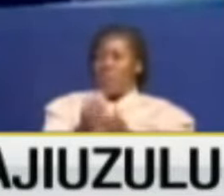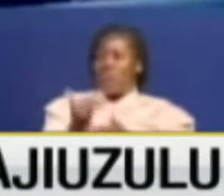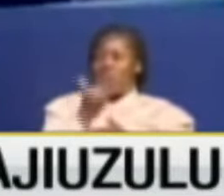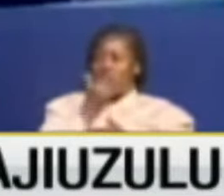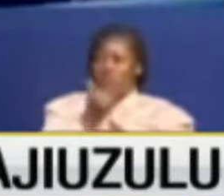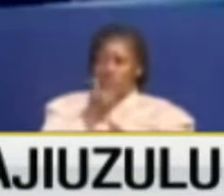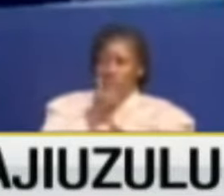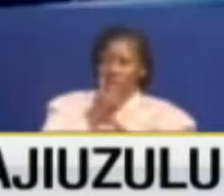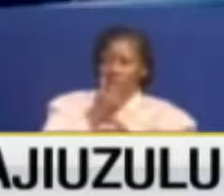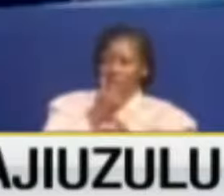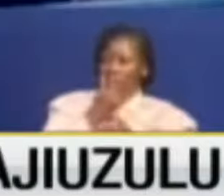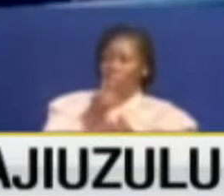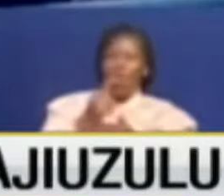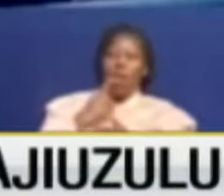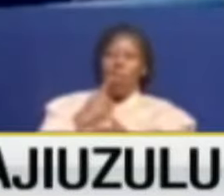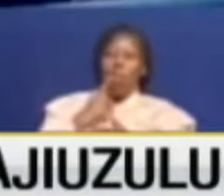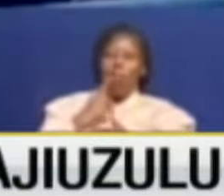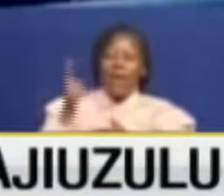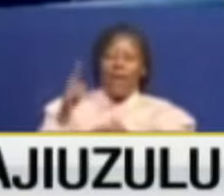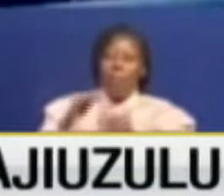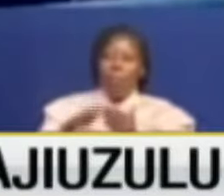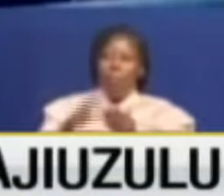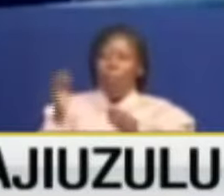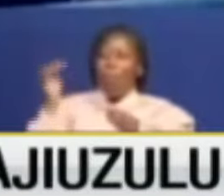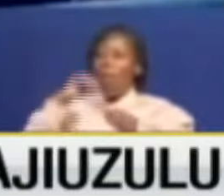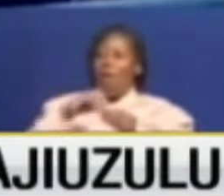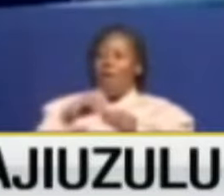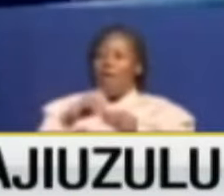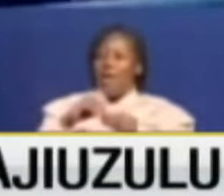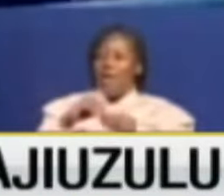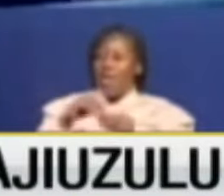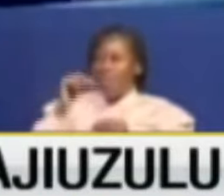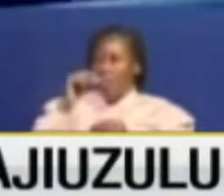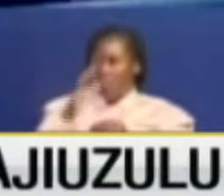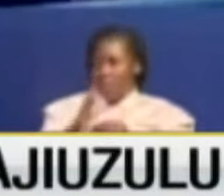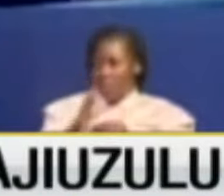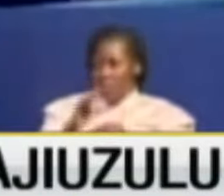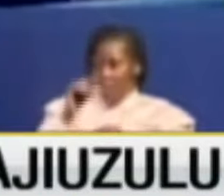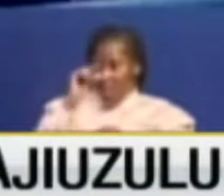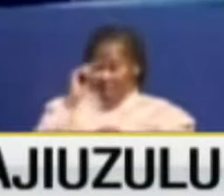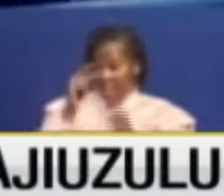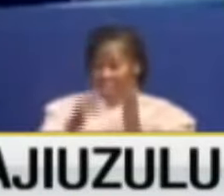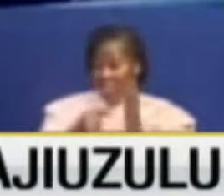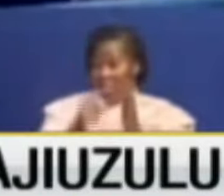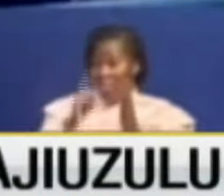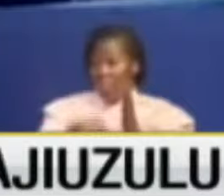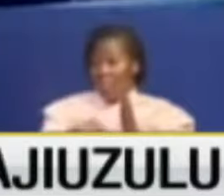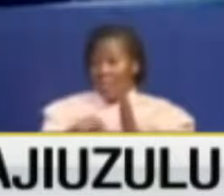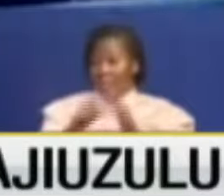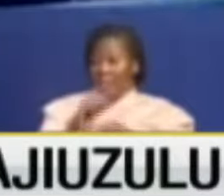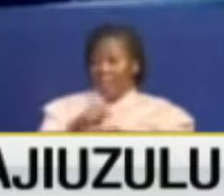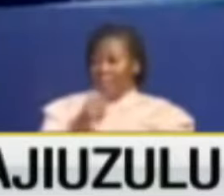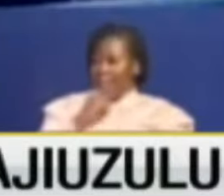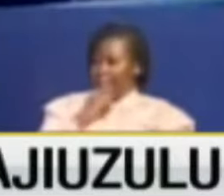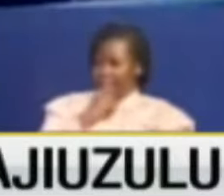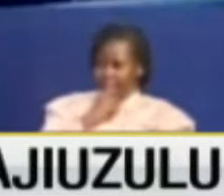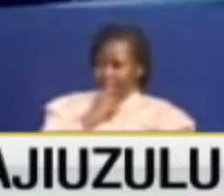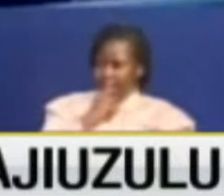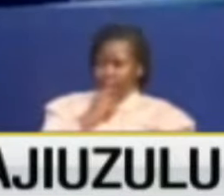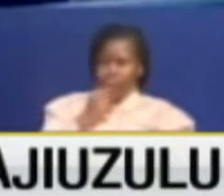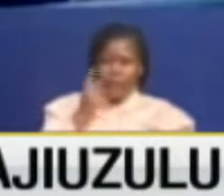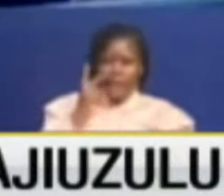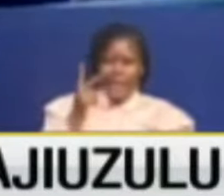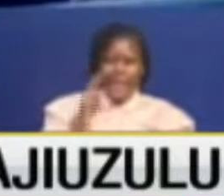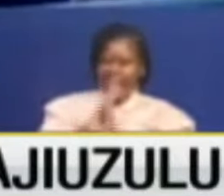100 personal staff in the office of governor. The Swahili say, ukistaajabu ya Musa, utaona ya